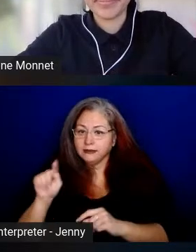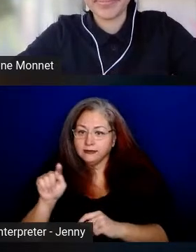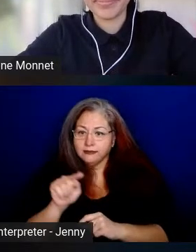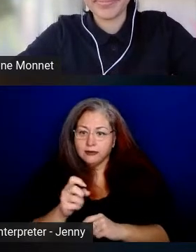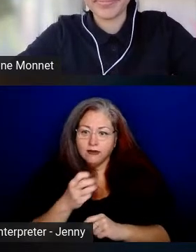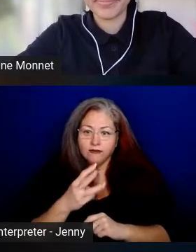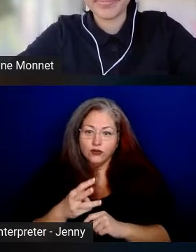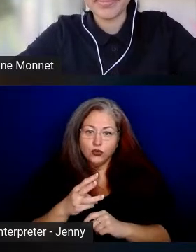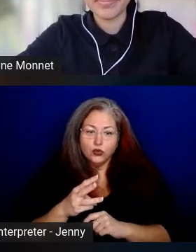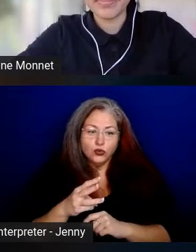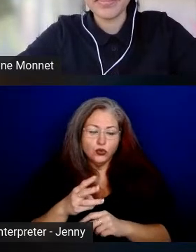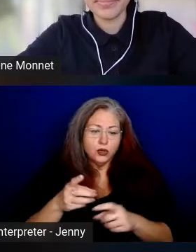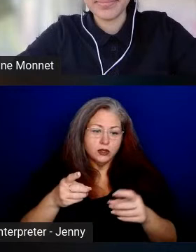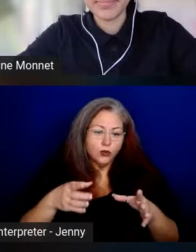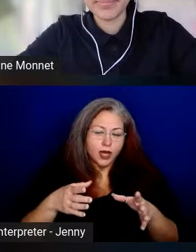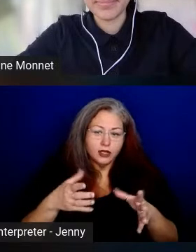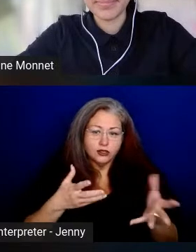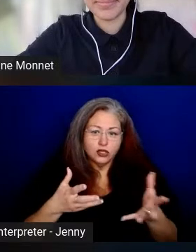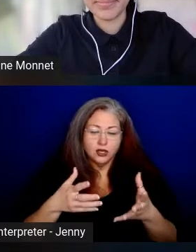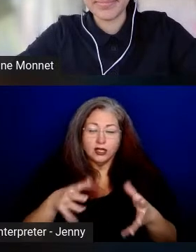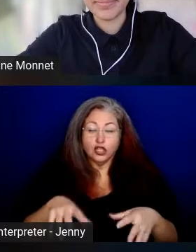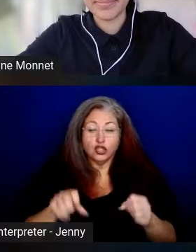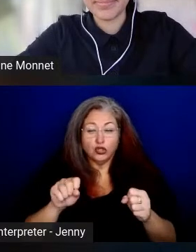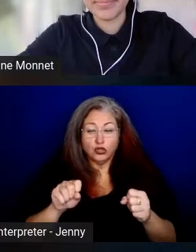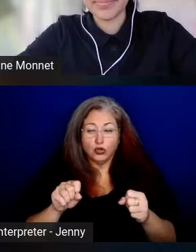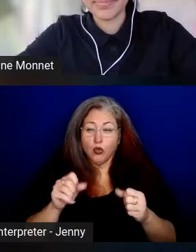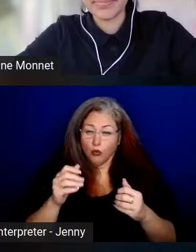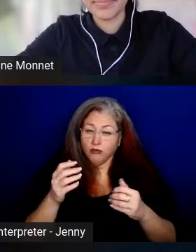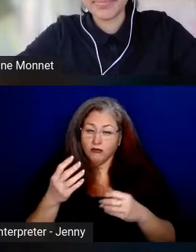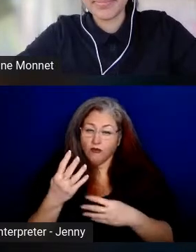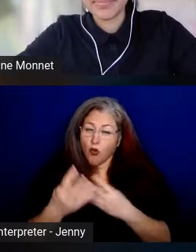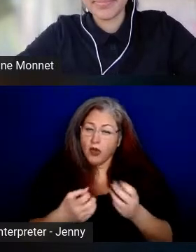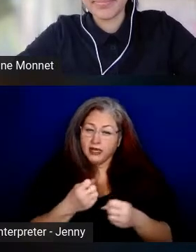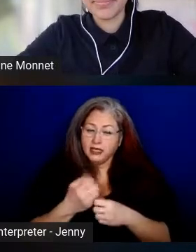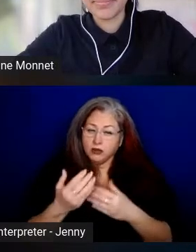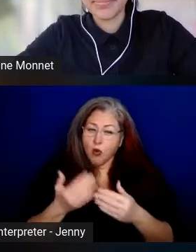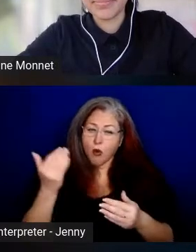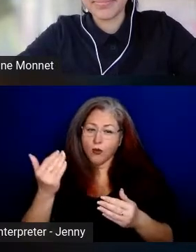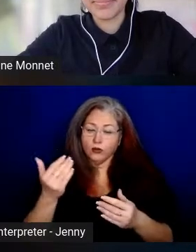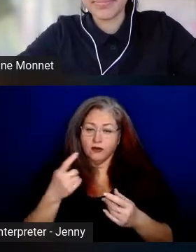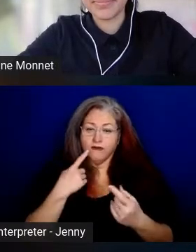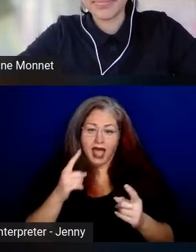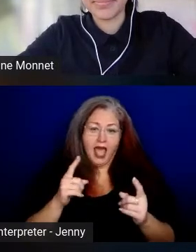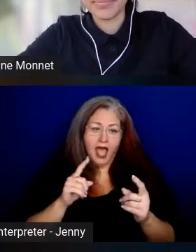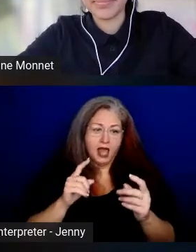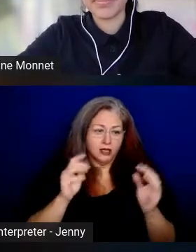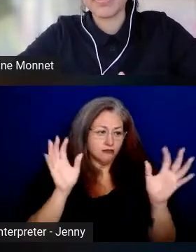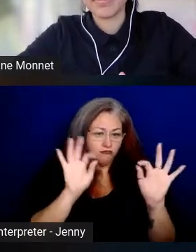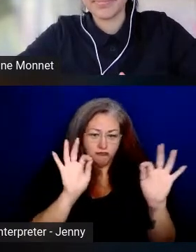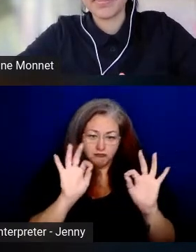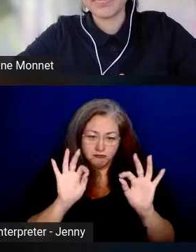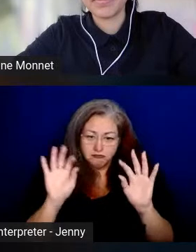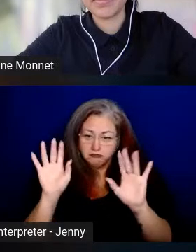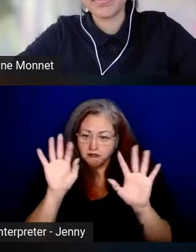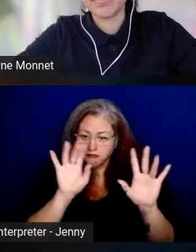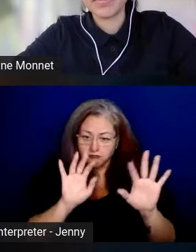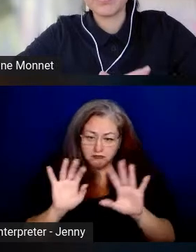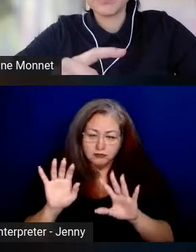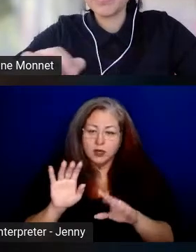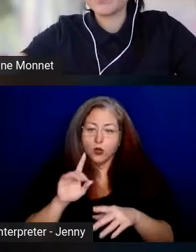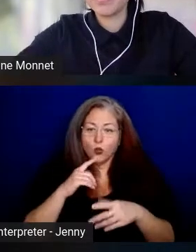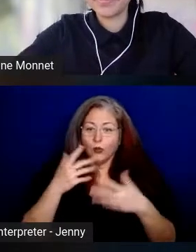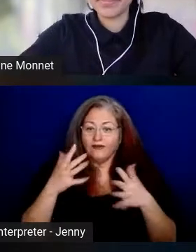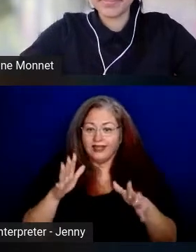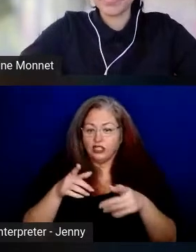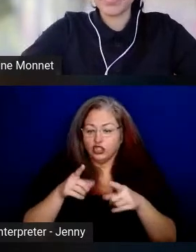and it took me almost 4 years to get the film all together. We finished it in COVID.